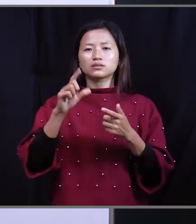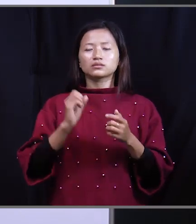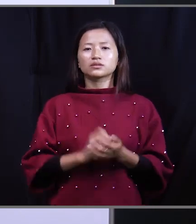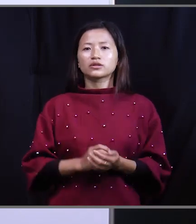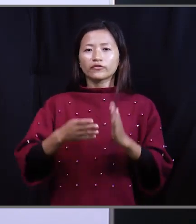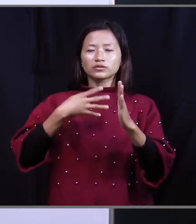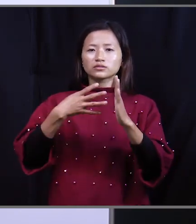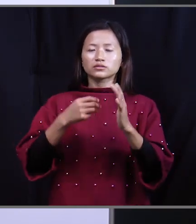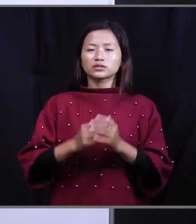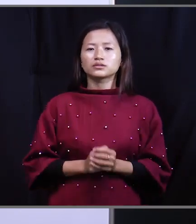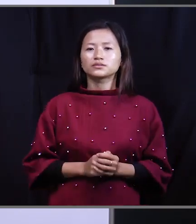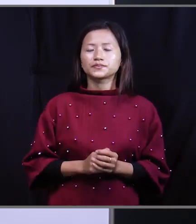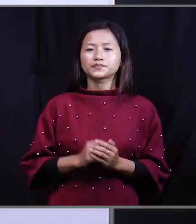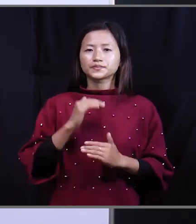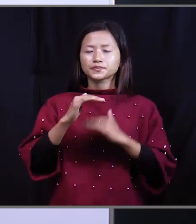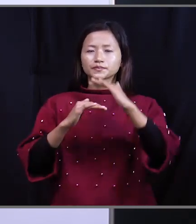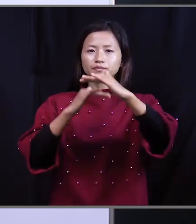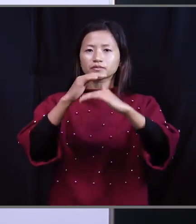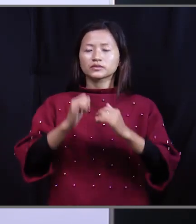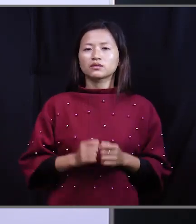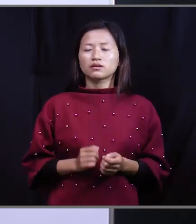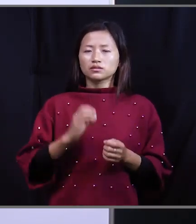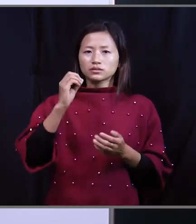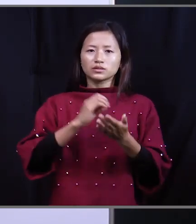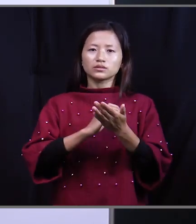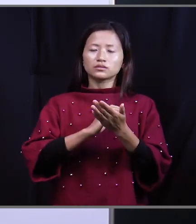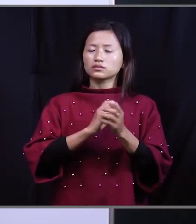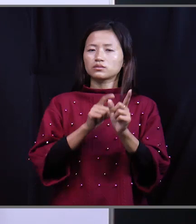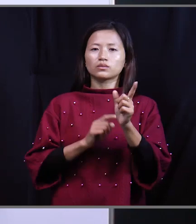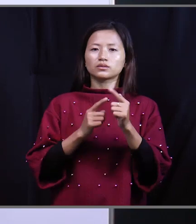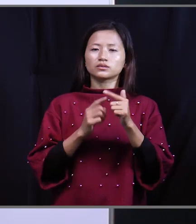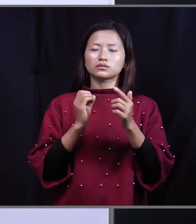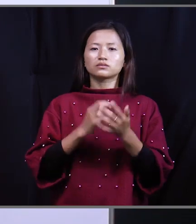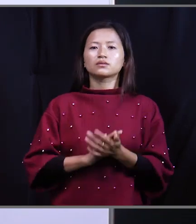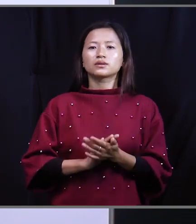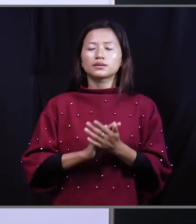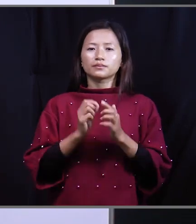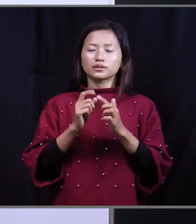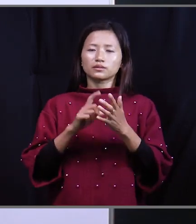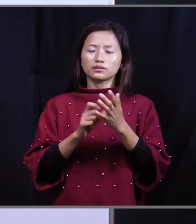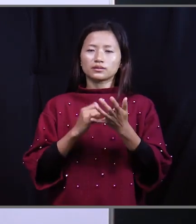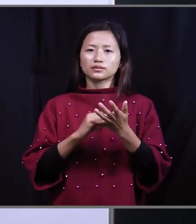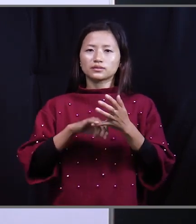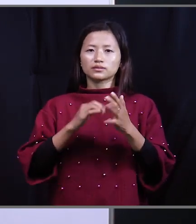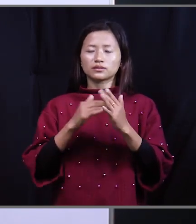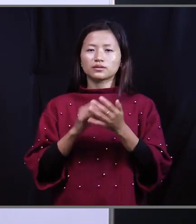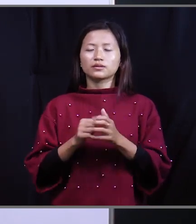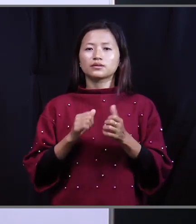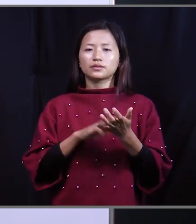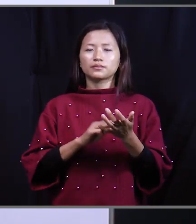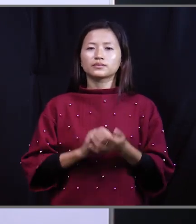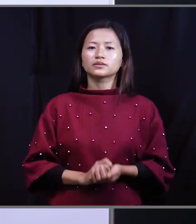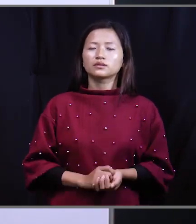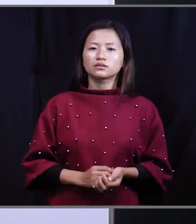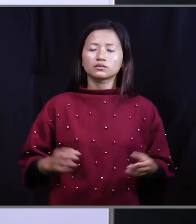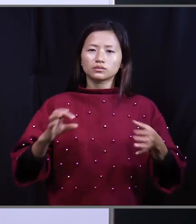first, the cytoplasm will be joined together like this, okay? The cytoplasm